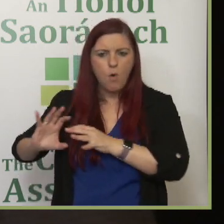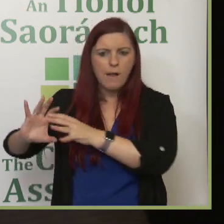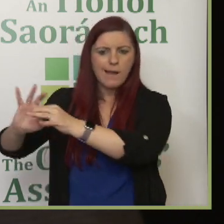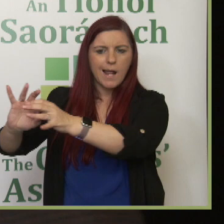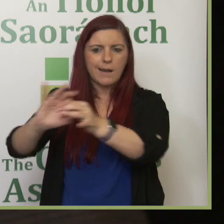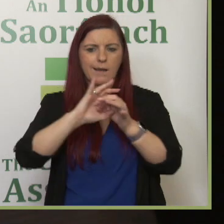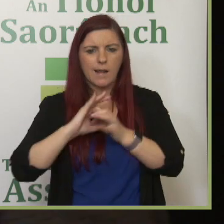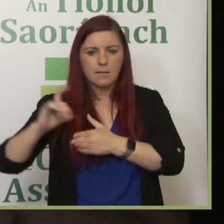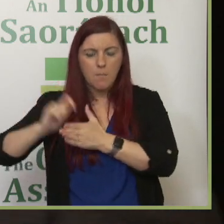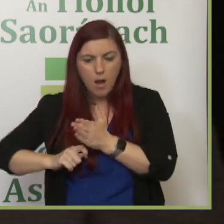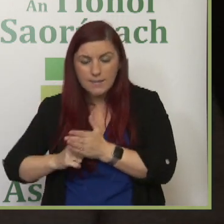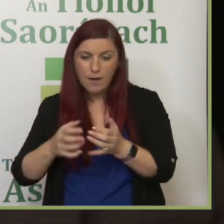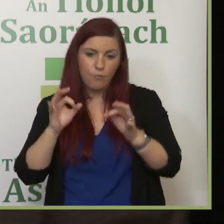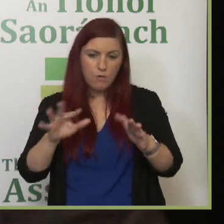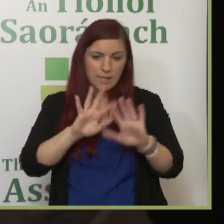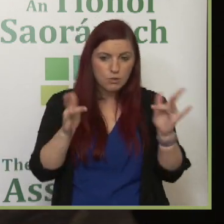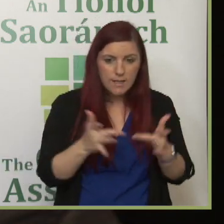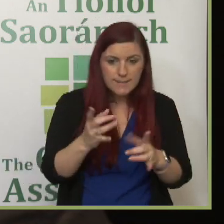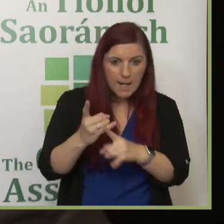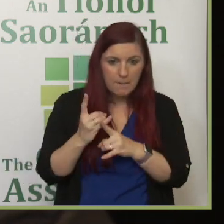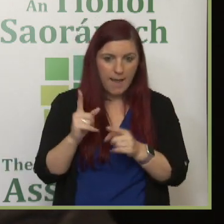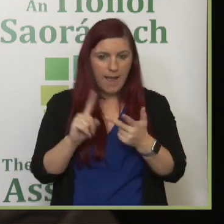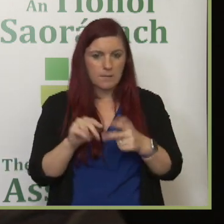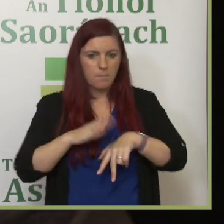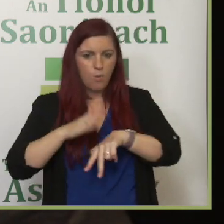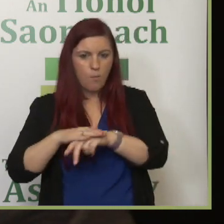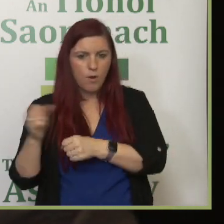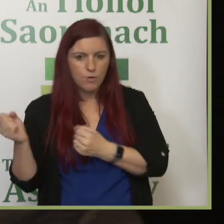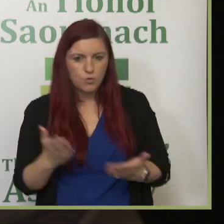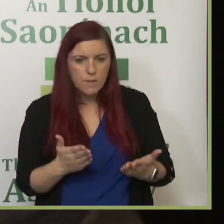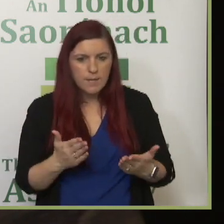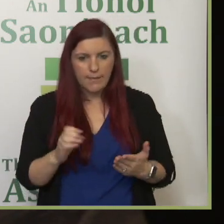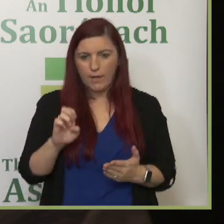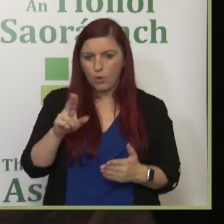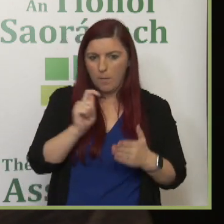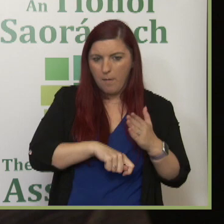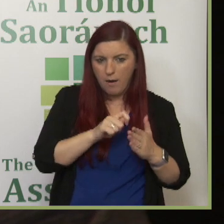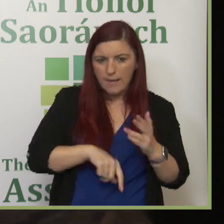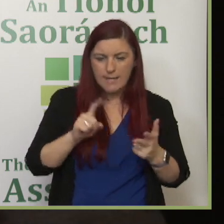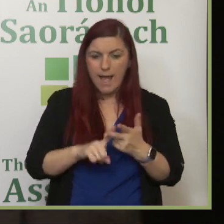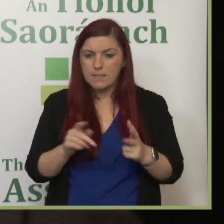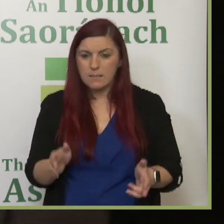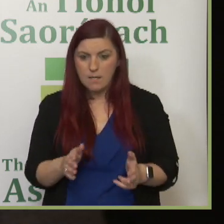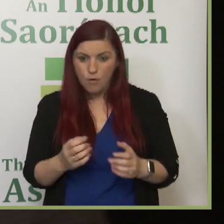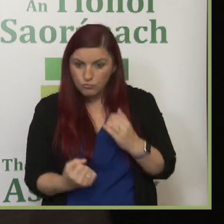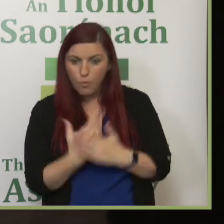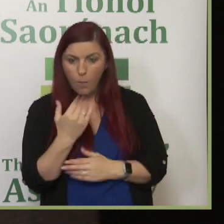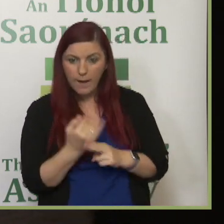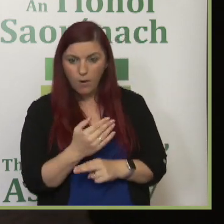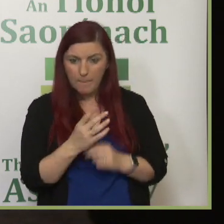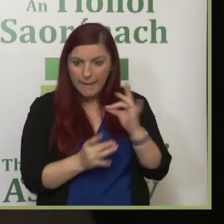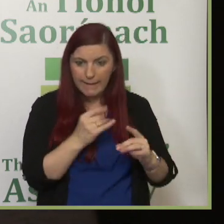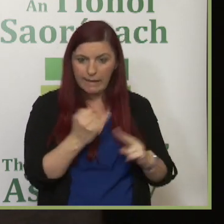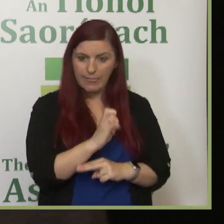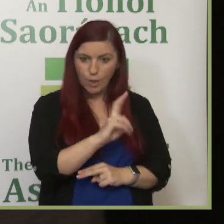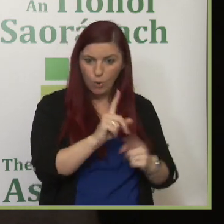digitally enabled. And increasingly we're seeing production within the EU, both for the EU market and for export elsewhere. And there was an example, I don't know if you saw it in the